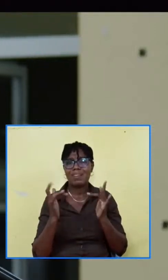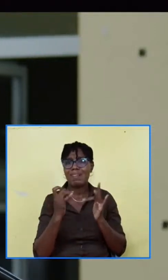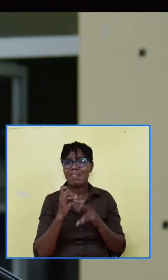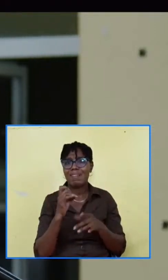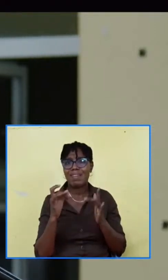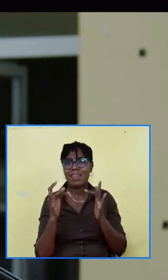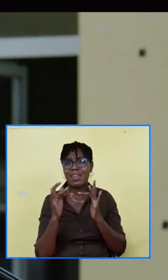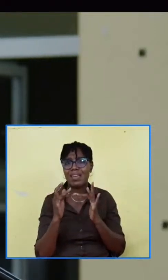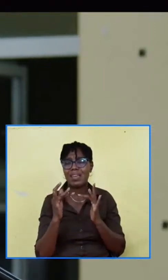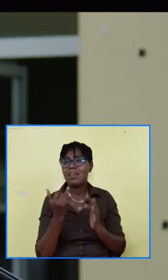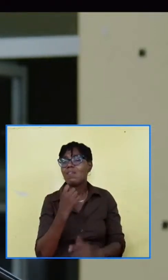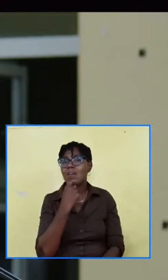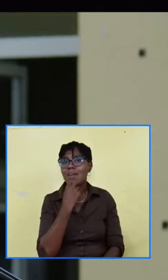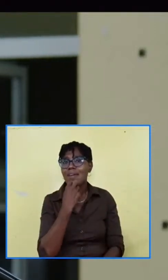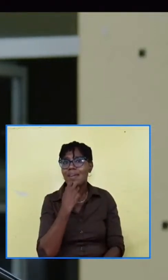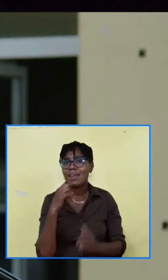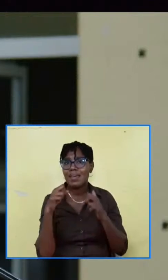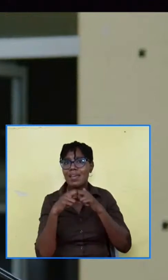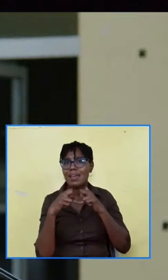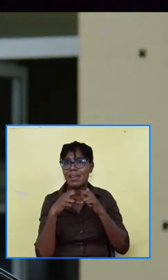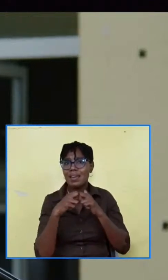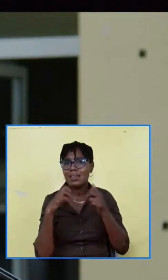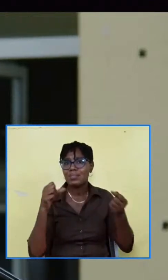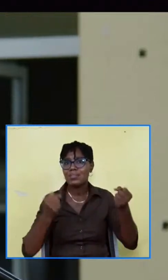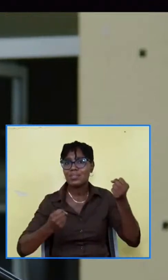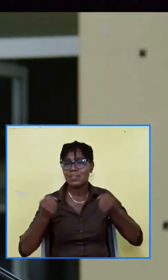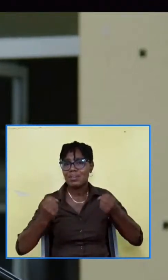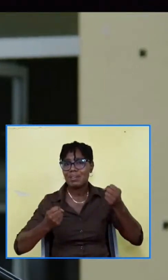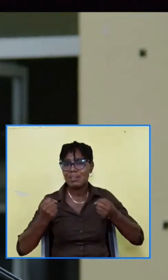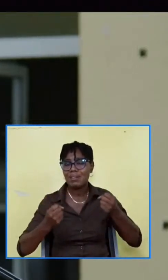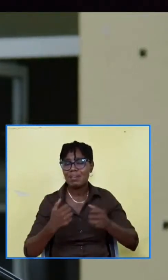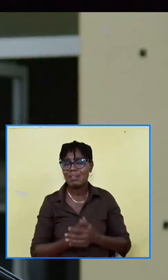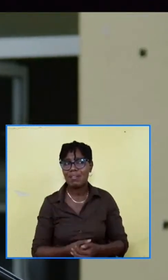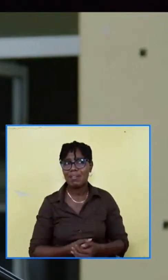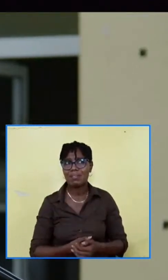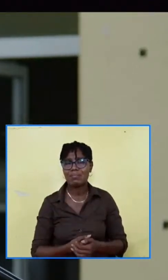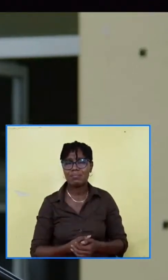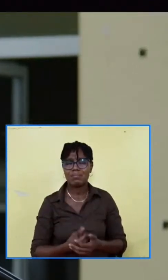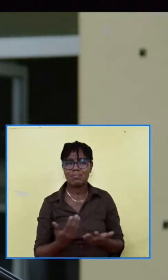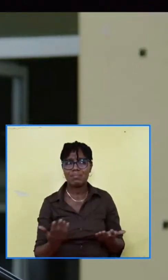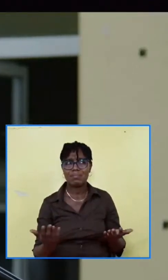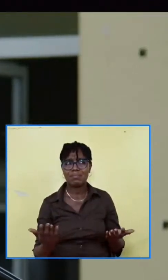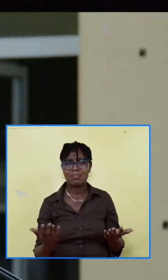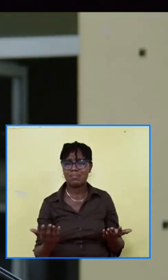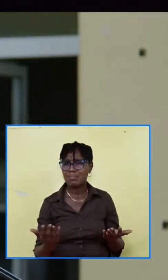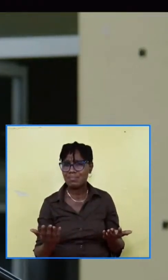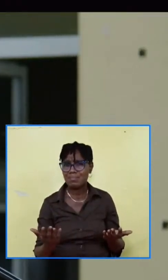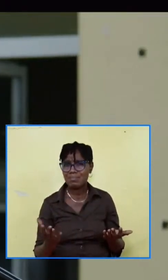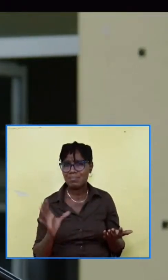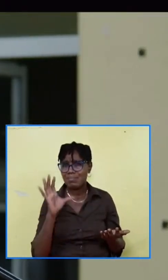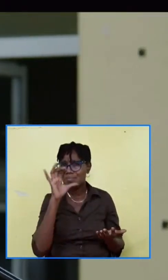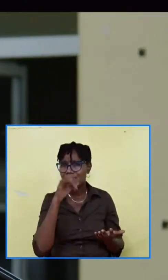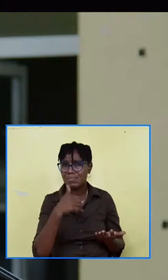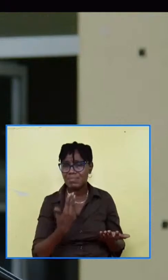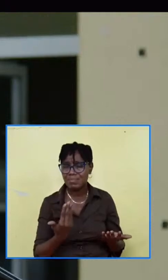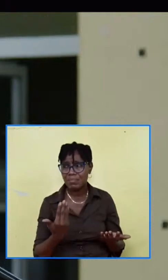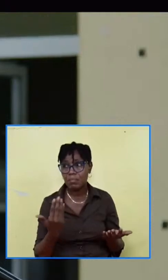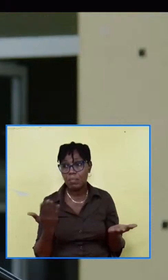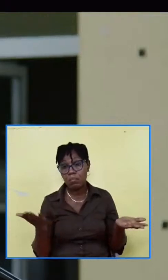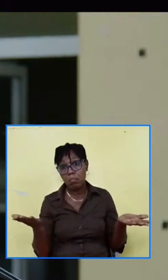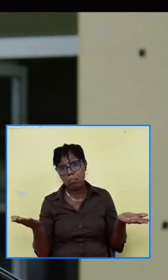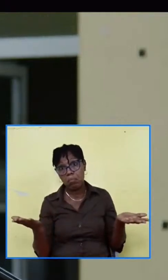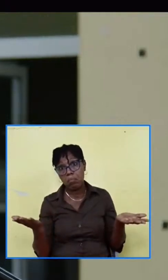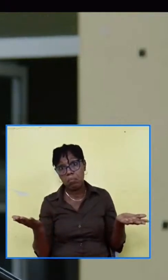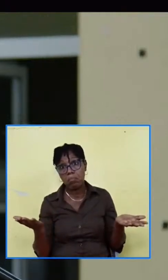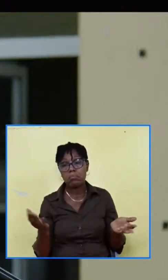drive on our roads. But if you say, hey, if your investment team says, hey, well, we want to invest